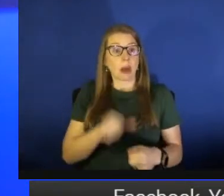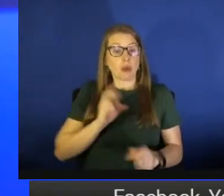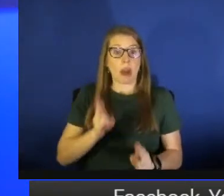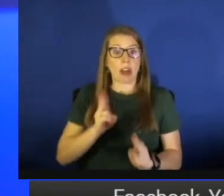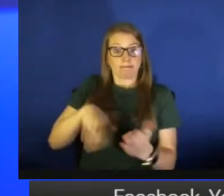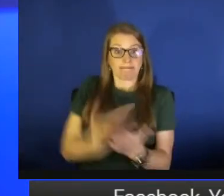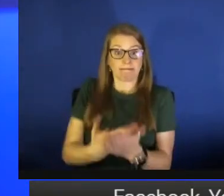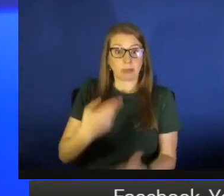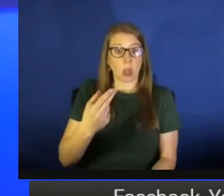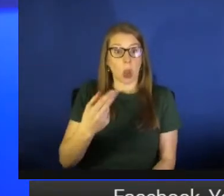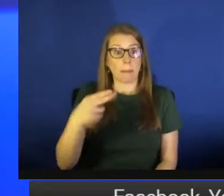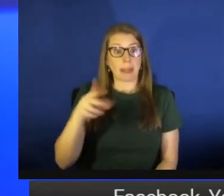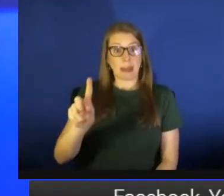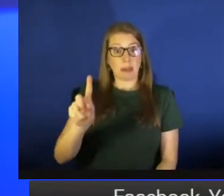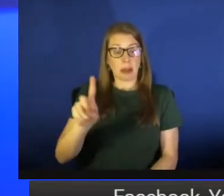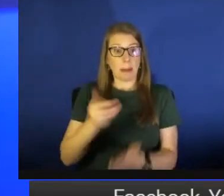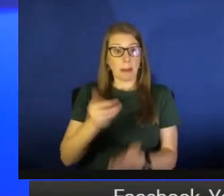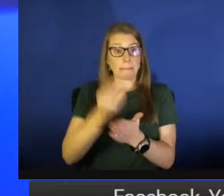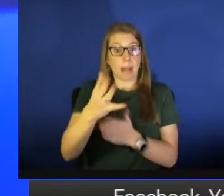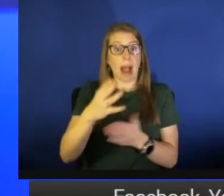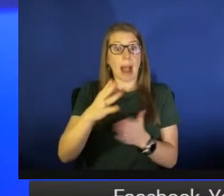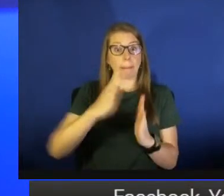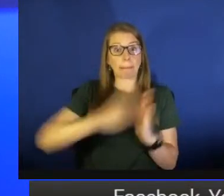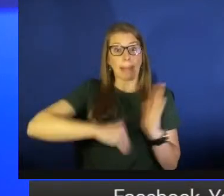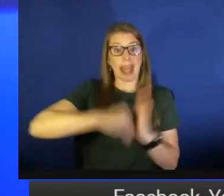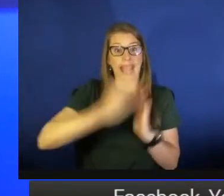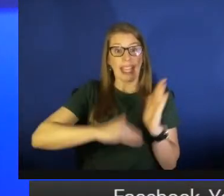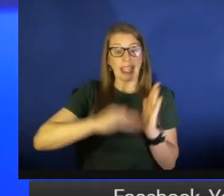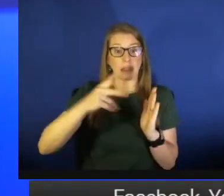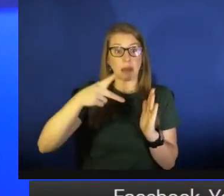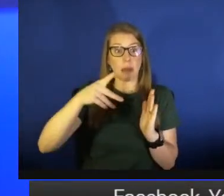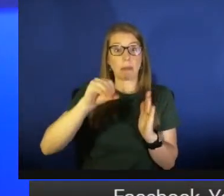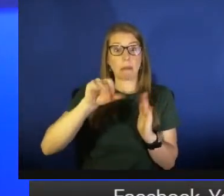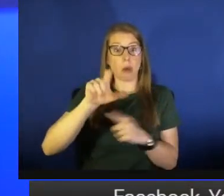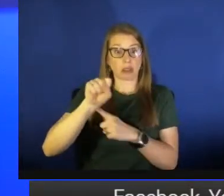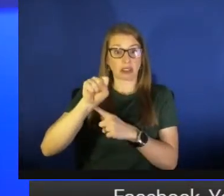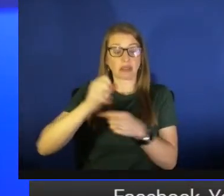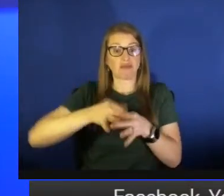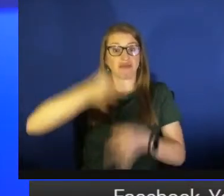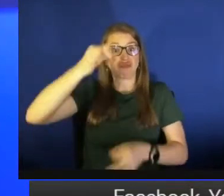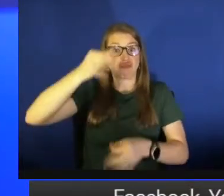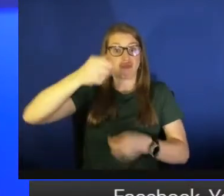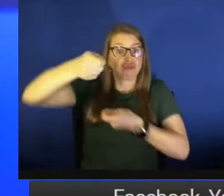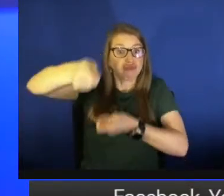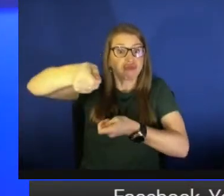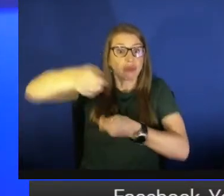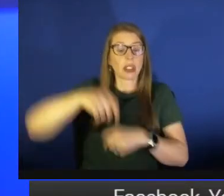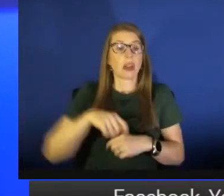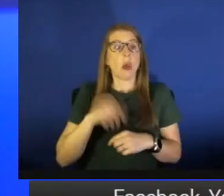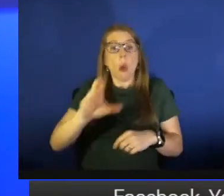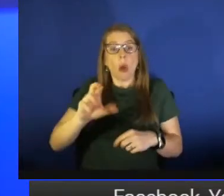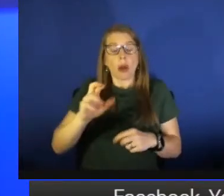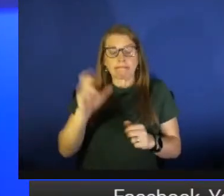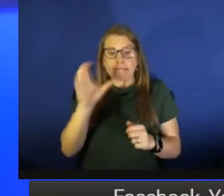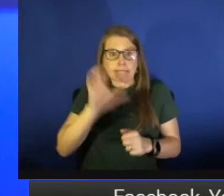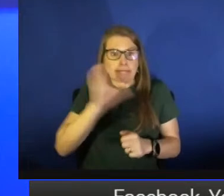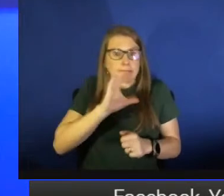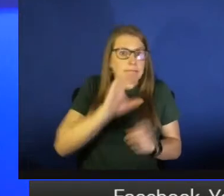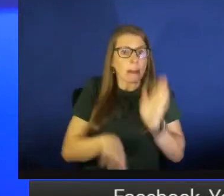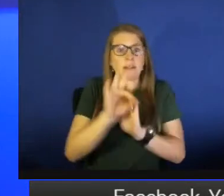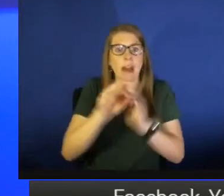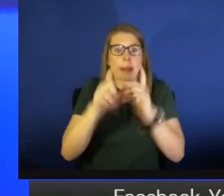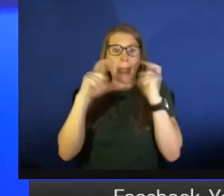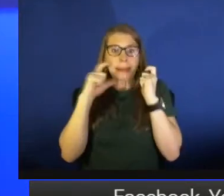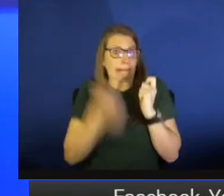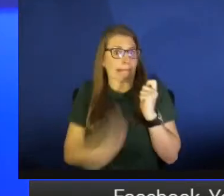buy paint poles to extend microphones out to folks, or to the race to find masks of any sort. And